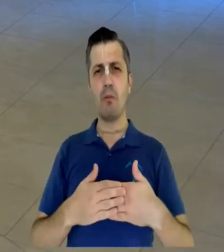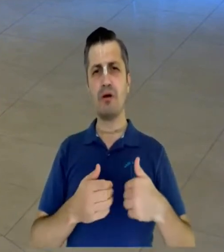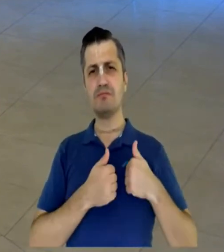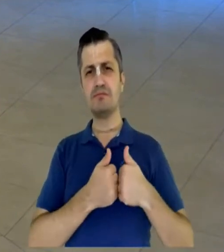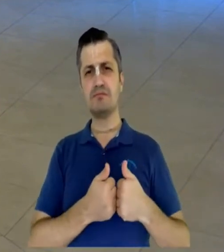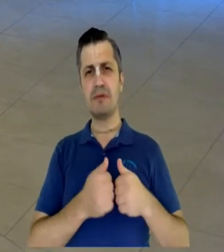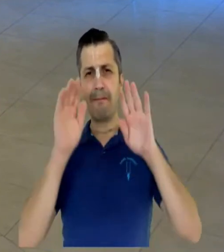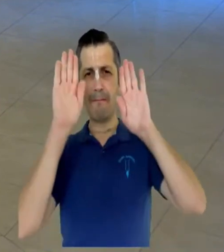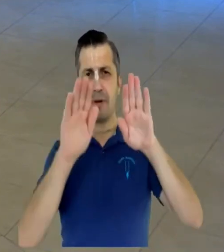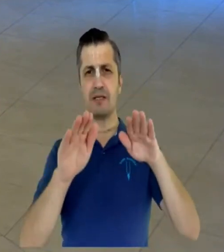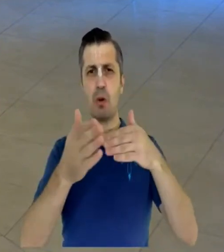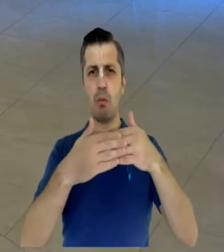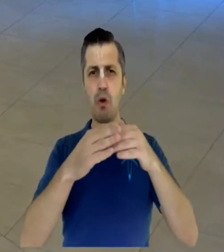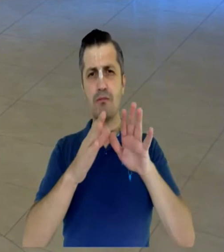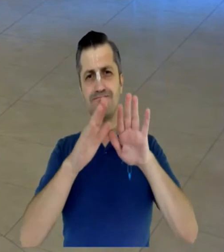very simple